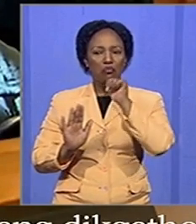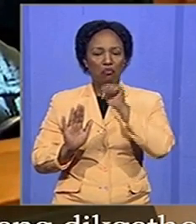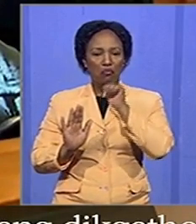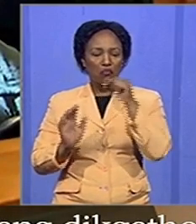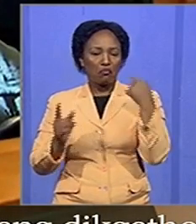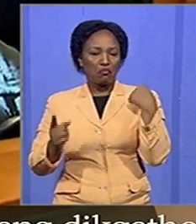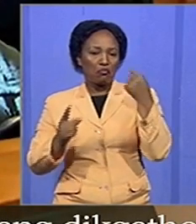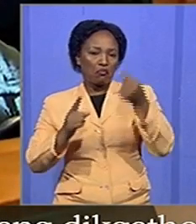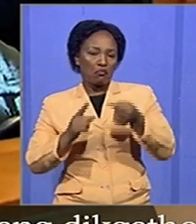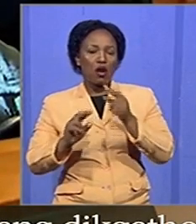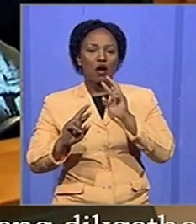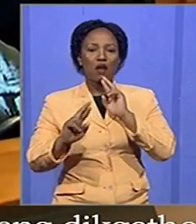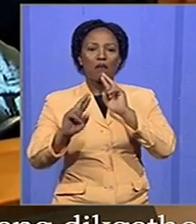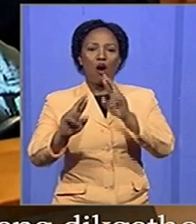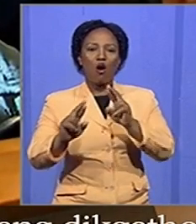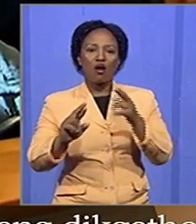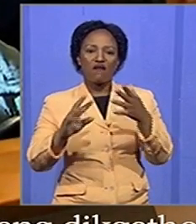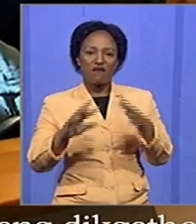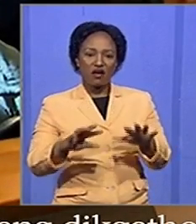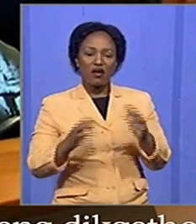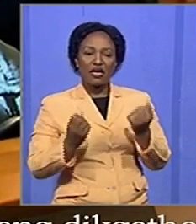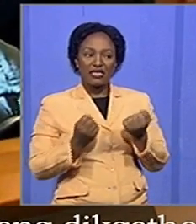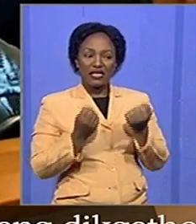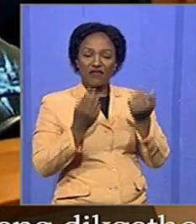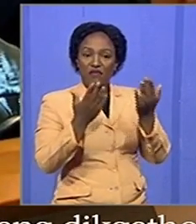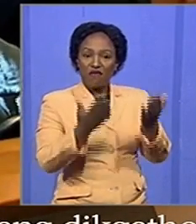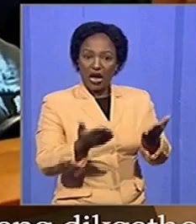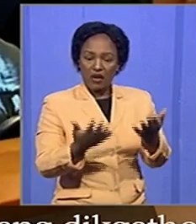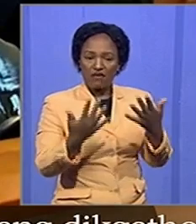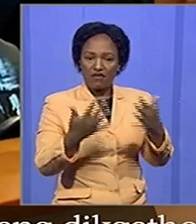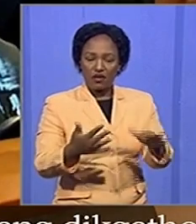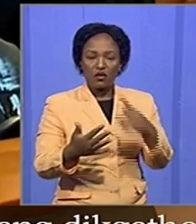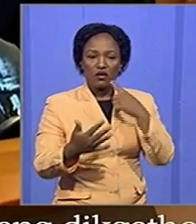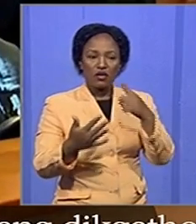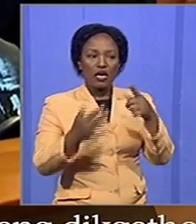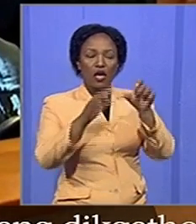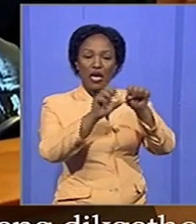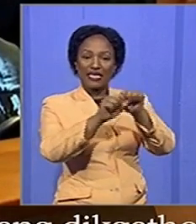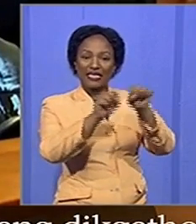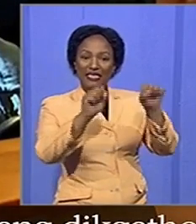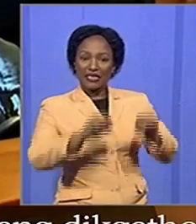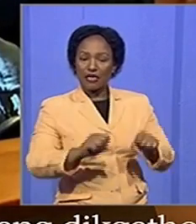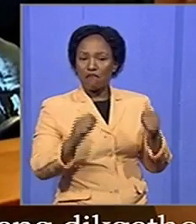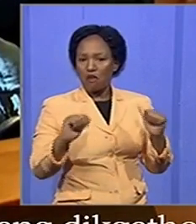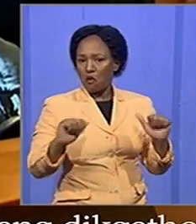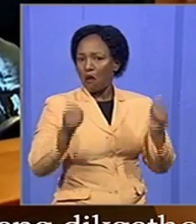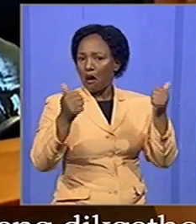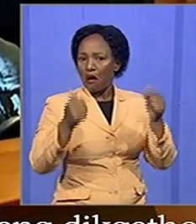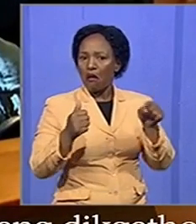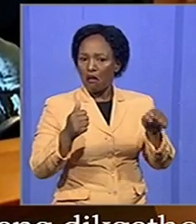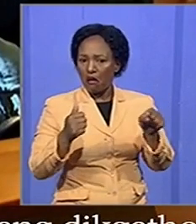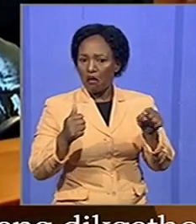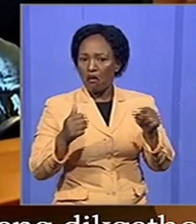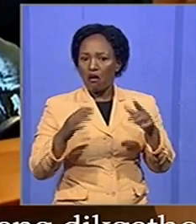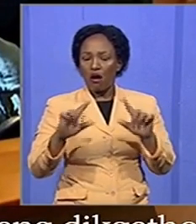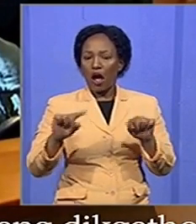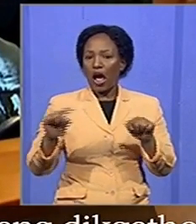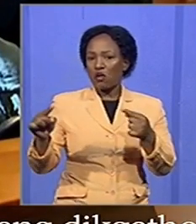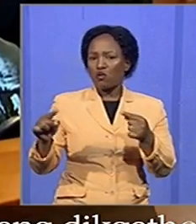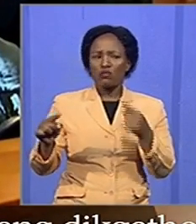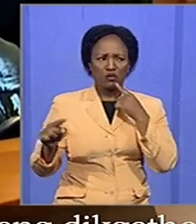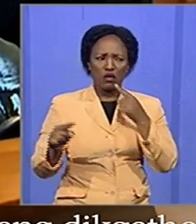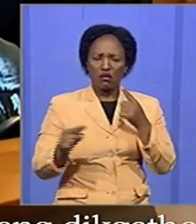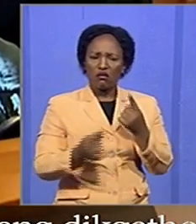reports from the service provider who said their system was working well, and the argument that if some could do it, all could do